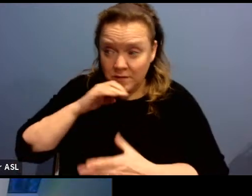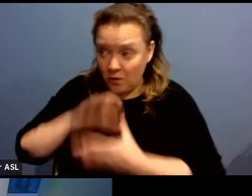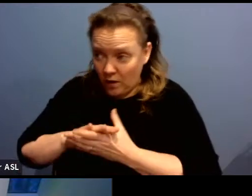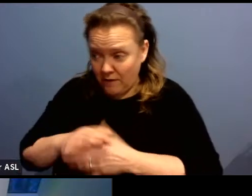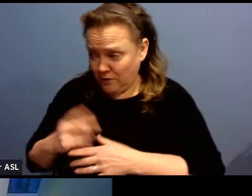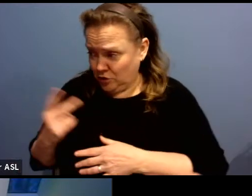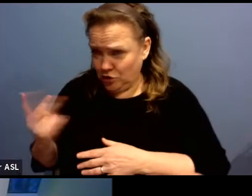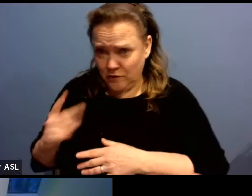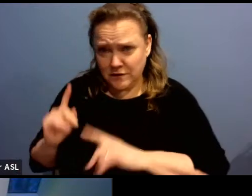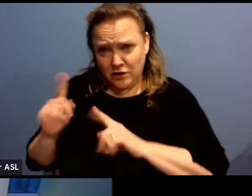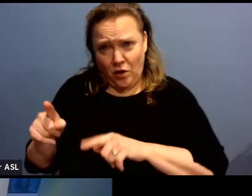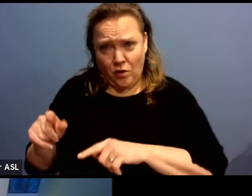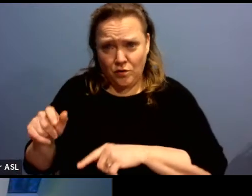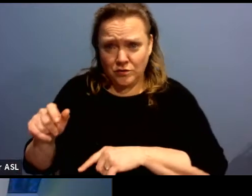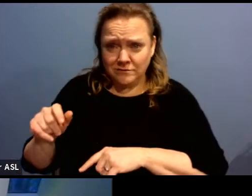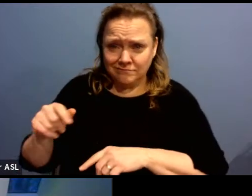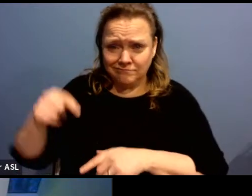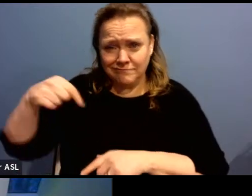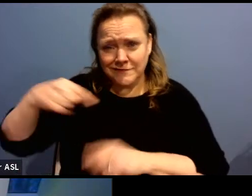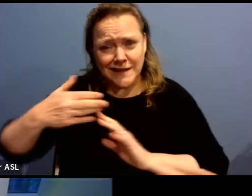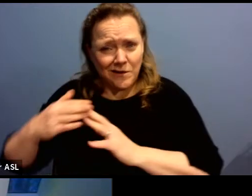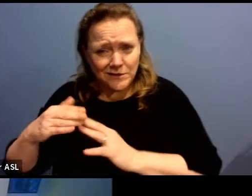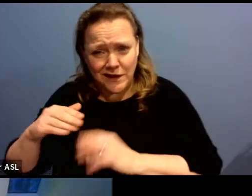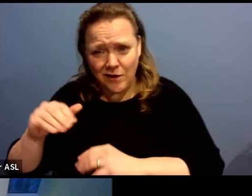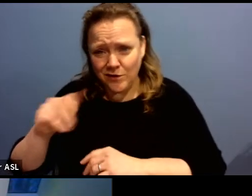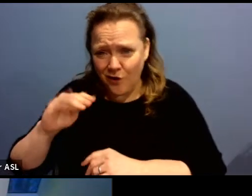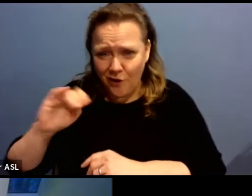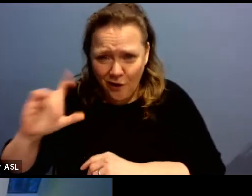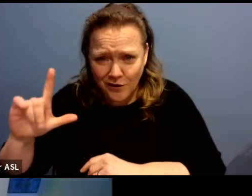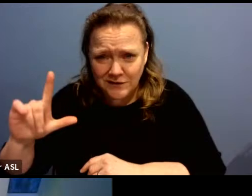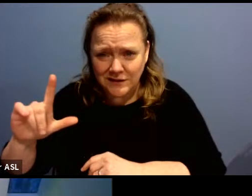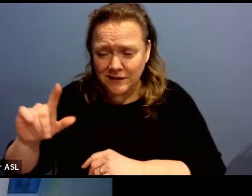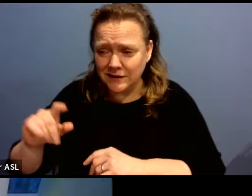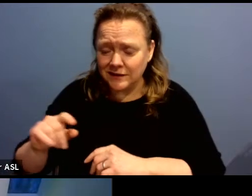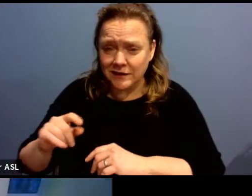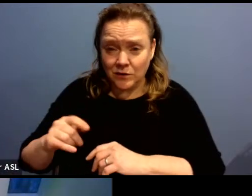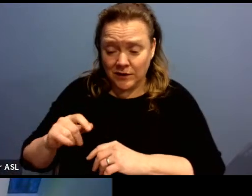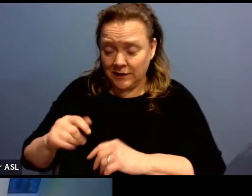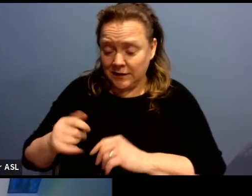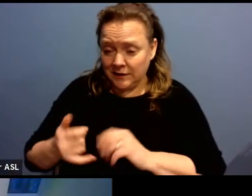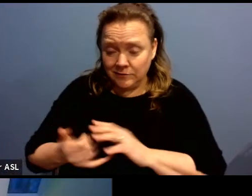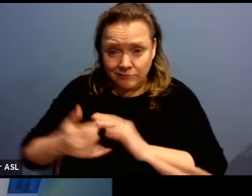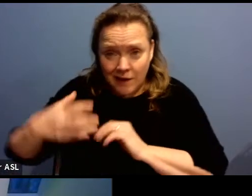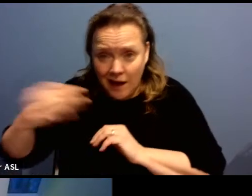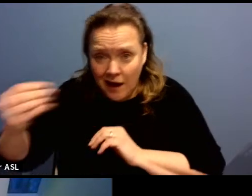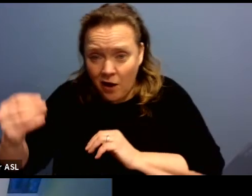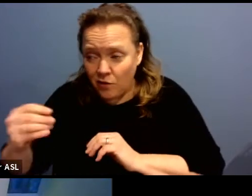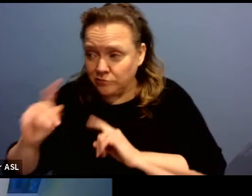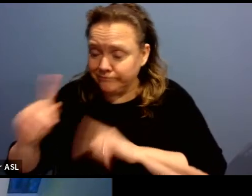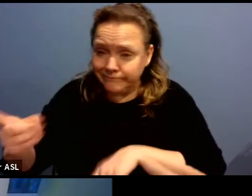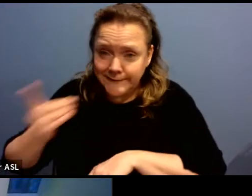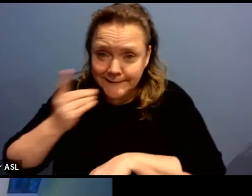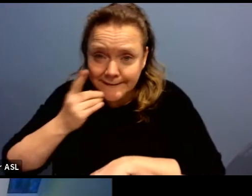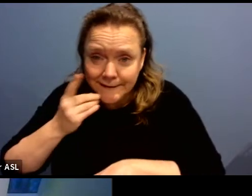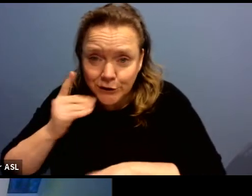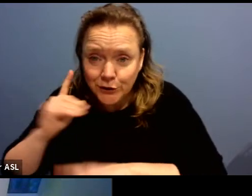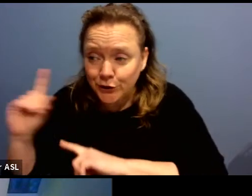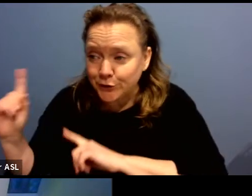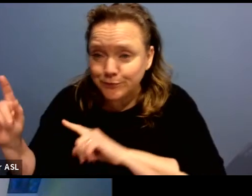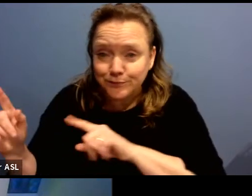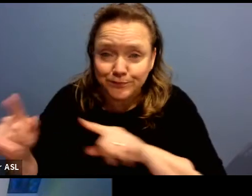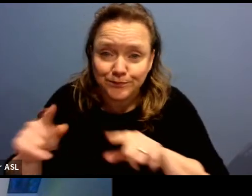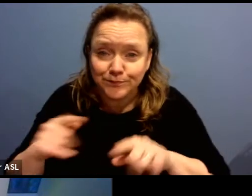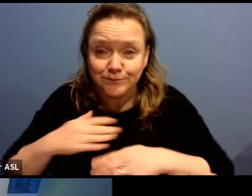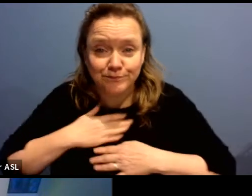to Arlington to one of the other stations there to enjoy a dinner or a meal, and have chosen to do that as